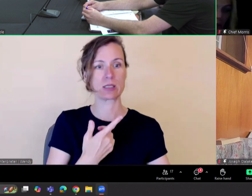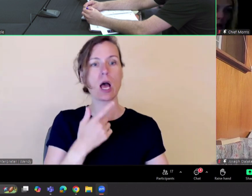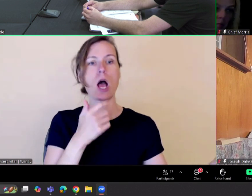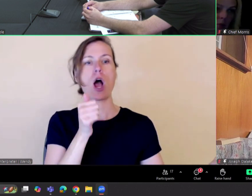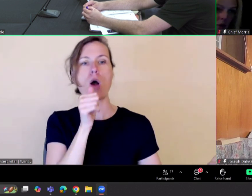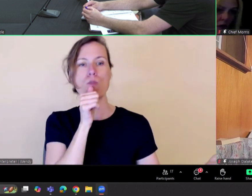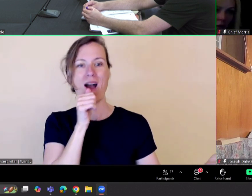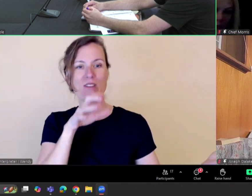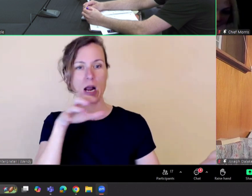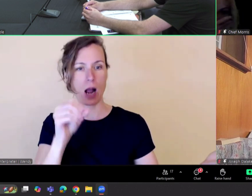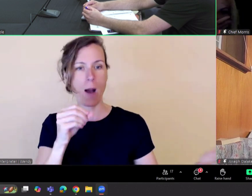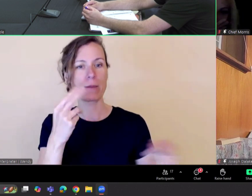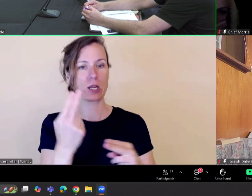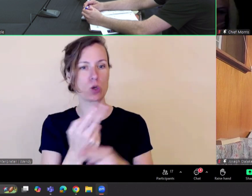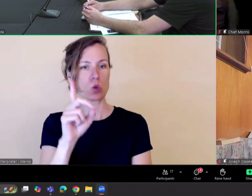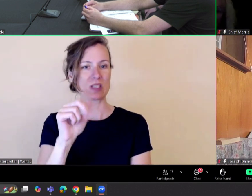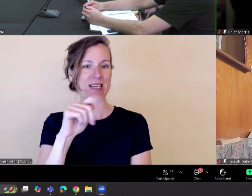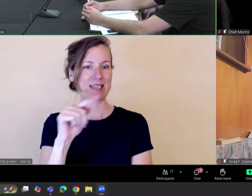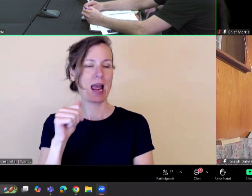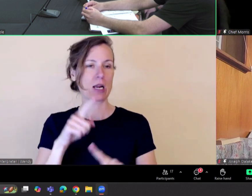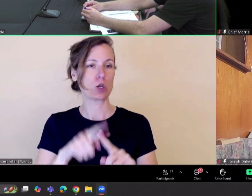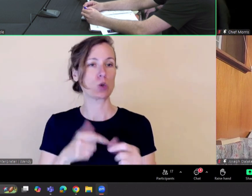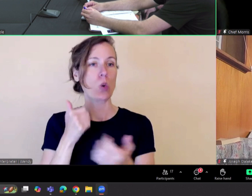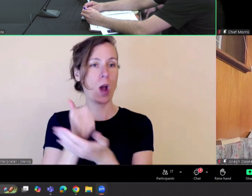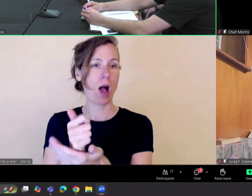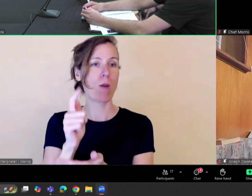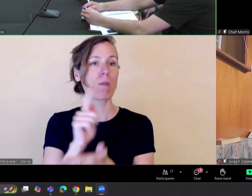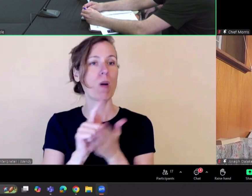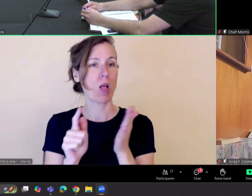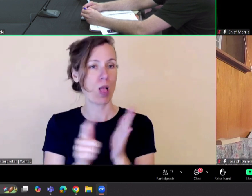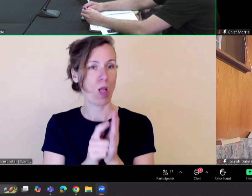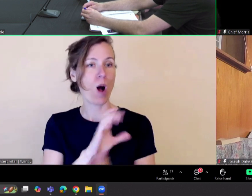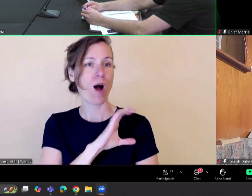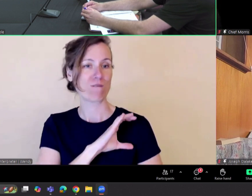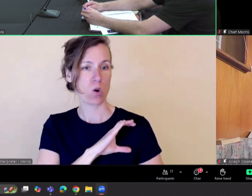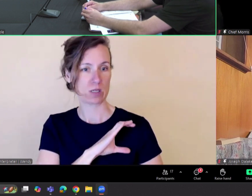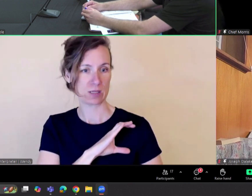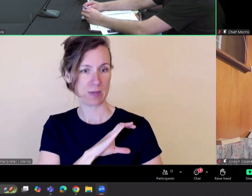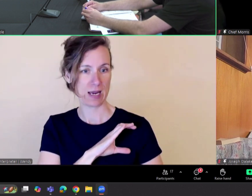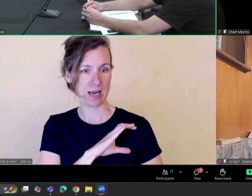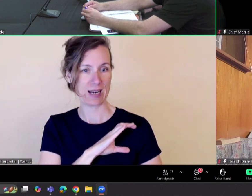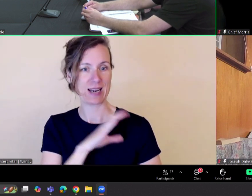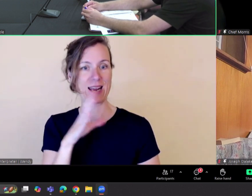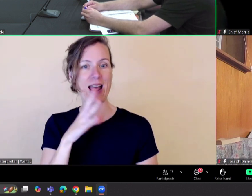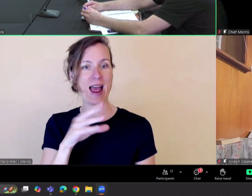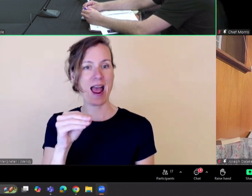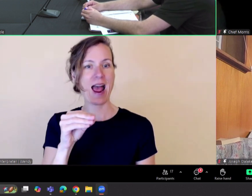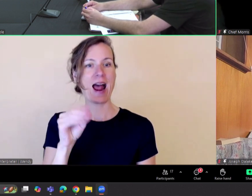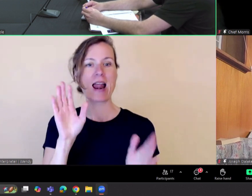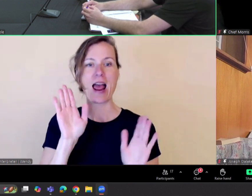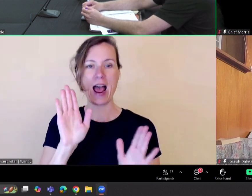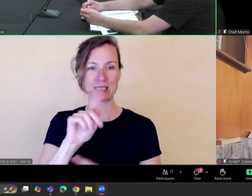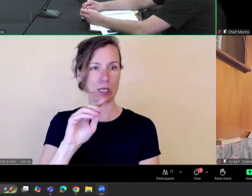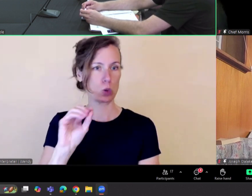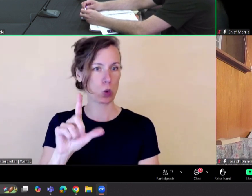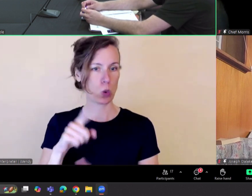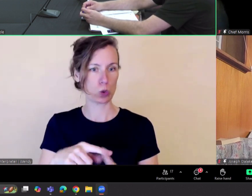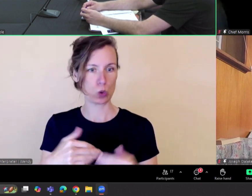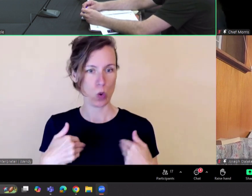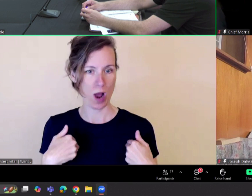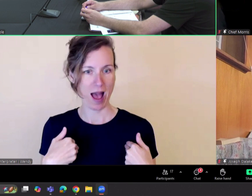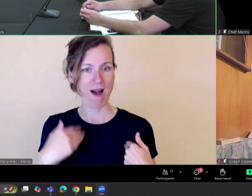excellent tool to have in the toolbox, and I know Chief Morris is lobbying hard to add that. I just would caution, do we need to